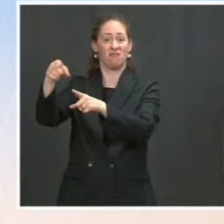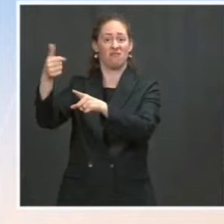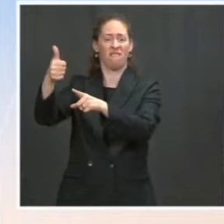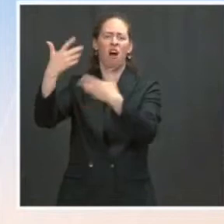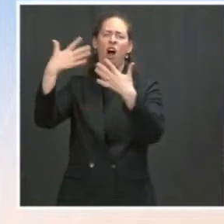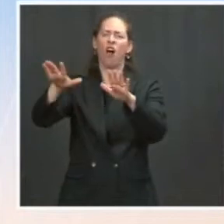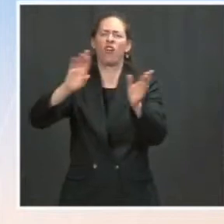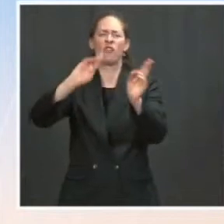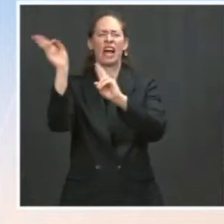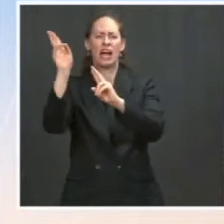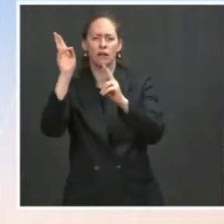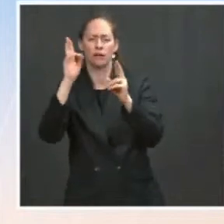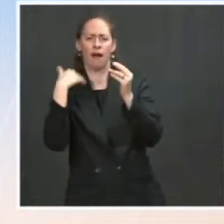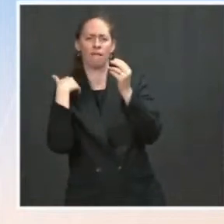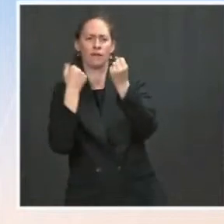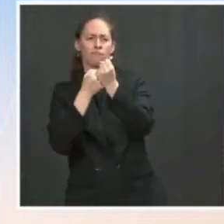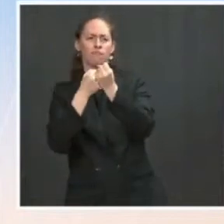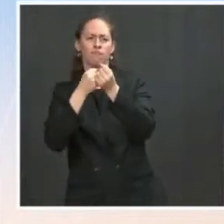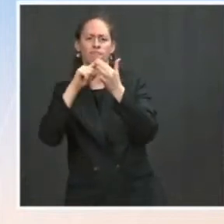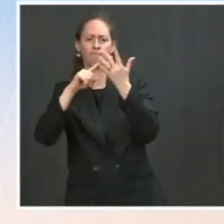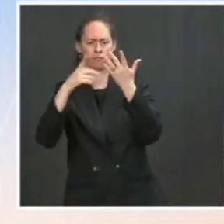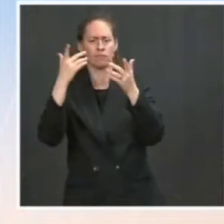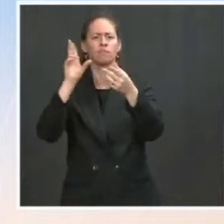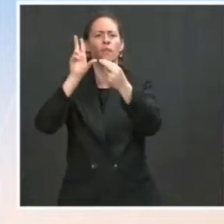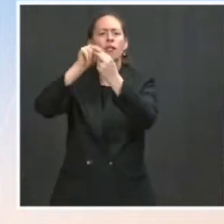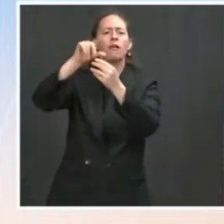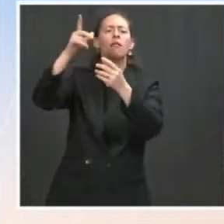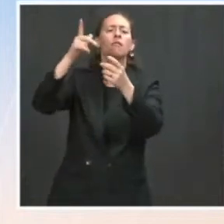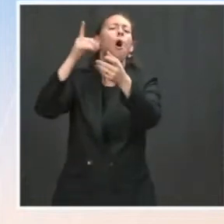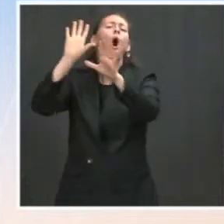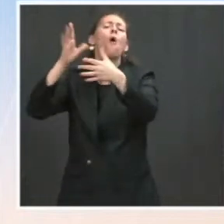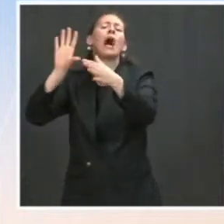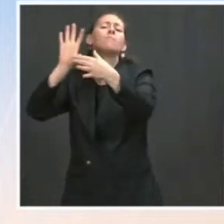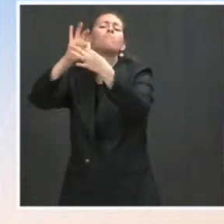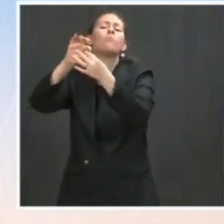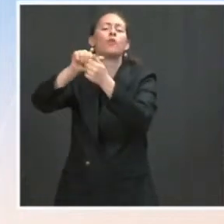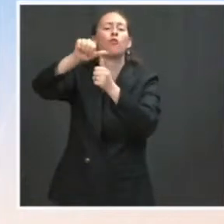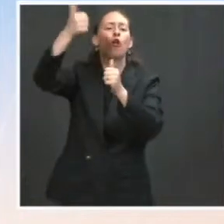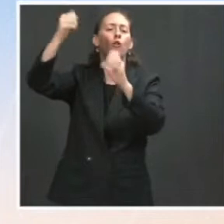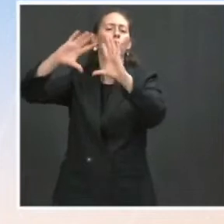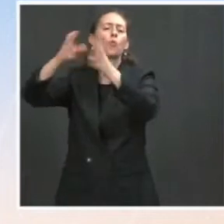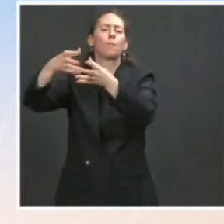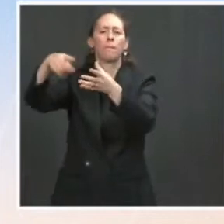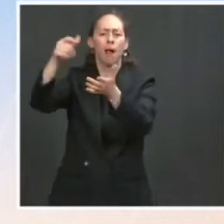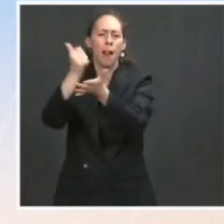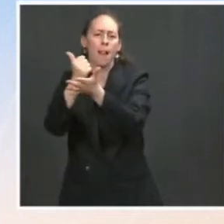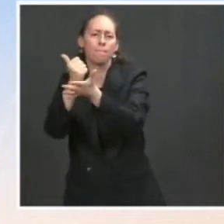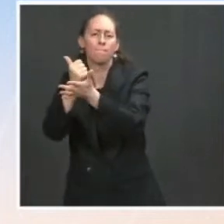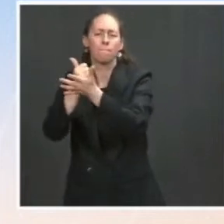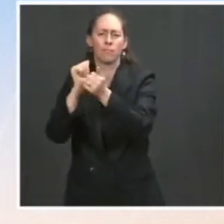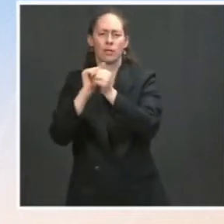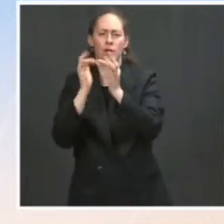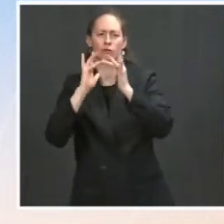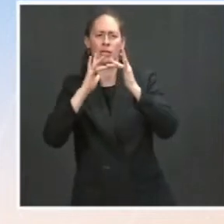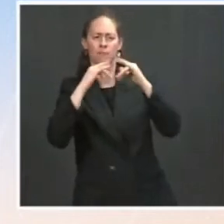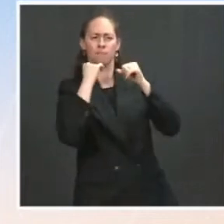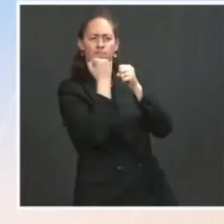that they're using a third-party service, that they feel they're making adequate progress with their own resources. And we know we're standing by,